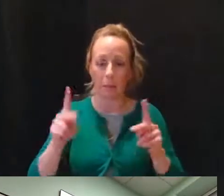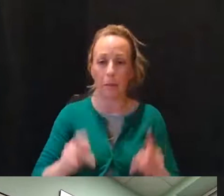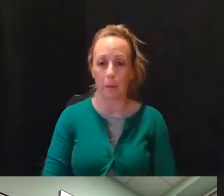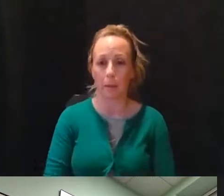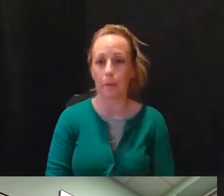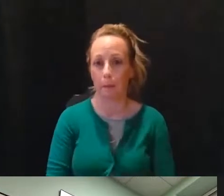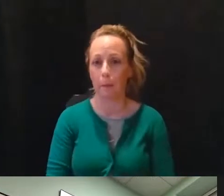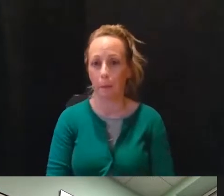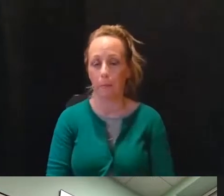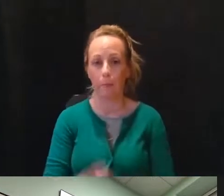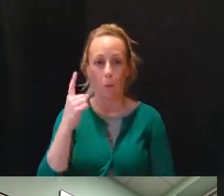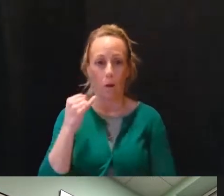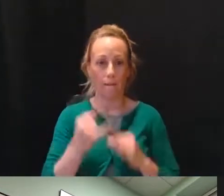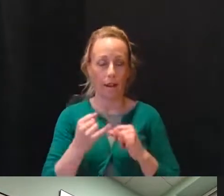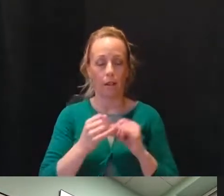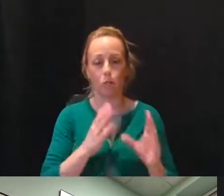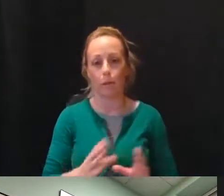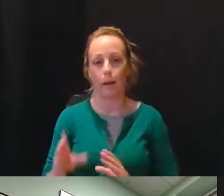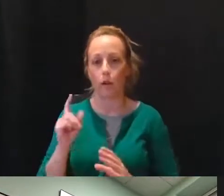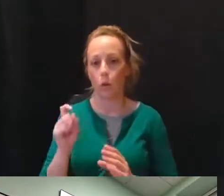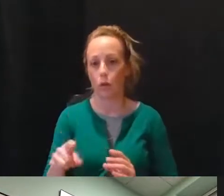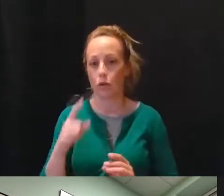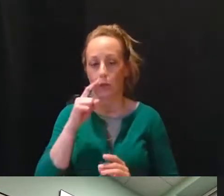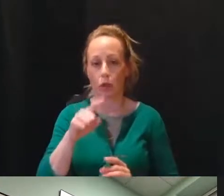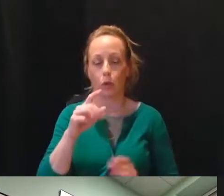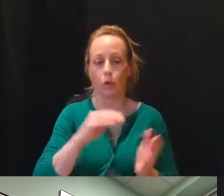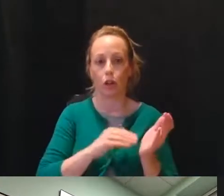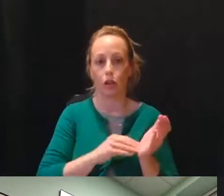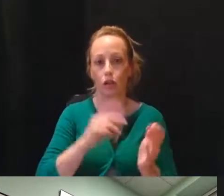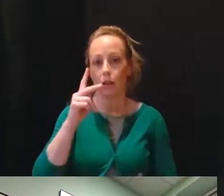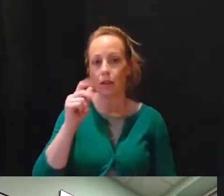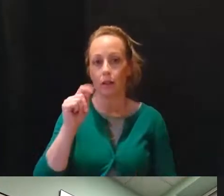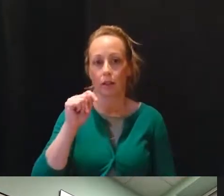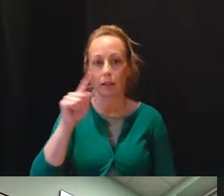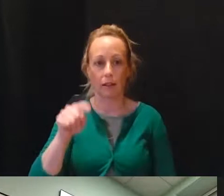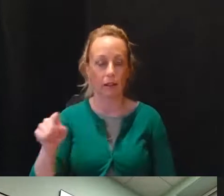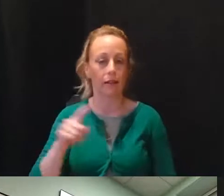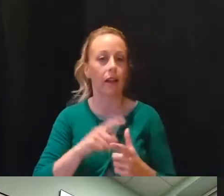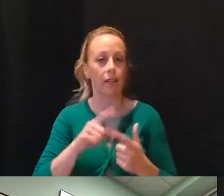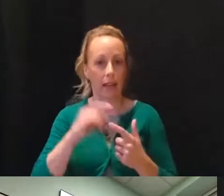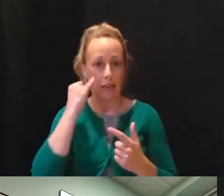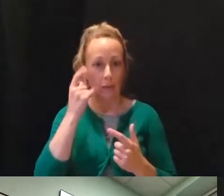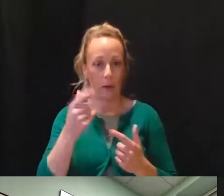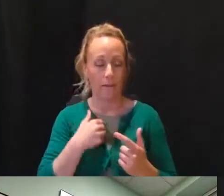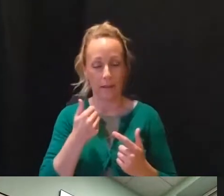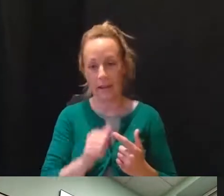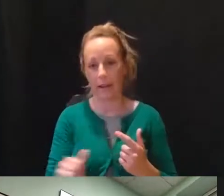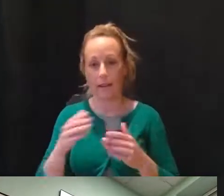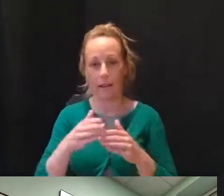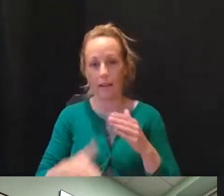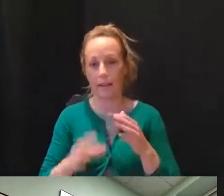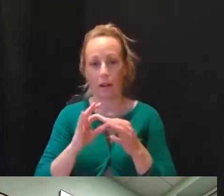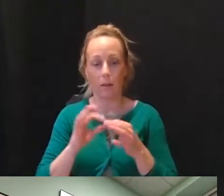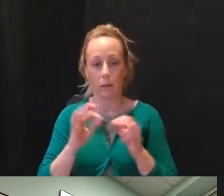We have one final prepared question that we'll put to you, Dr. Katz, and then if any of you have any ending comments, please feel free to